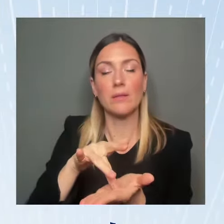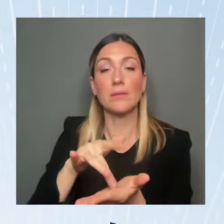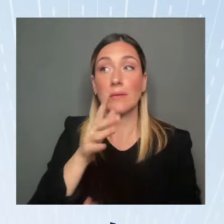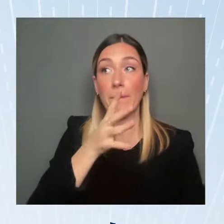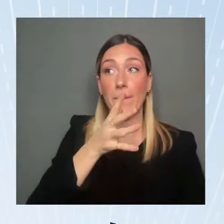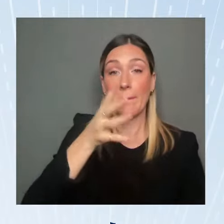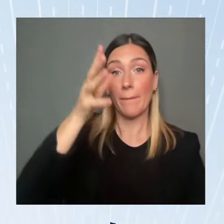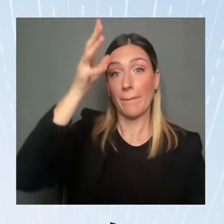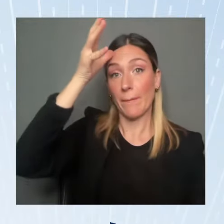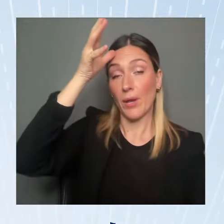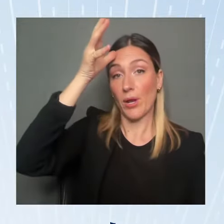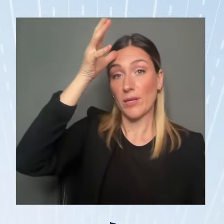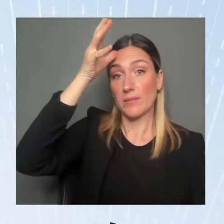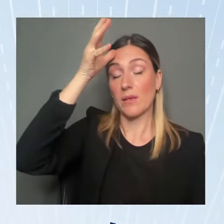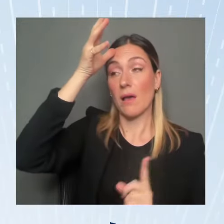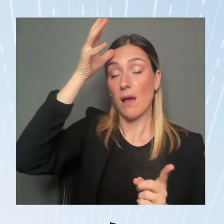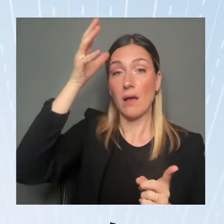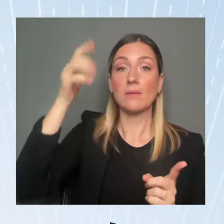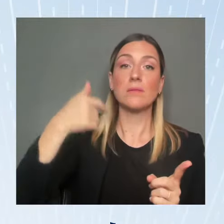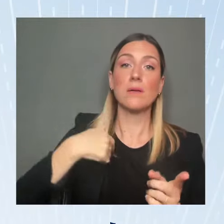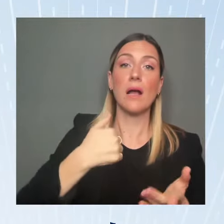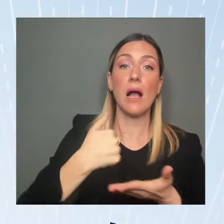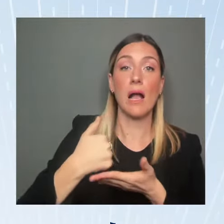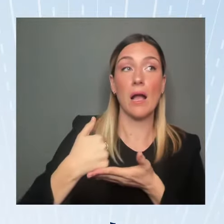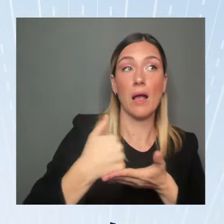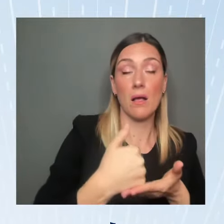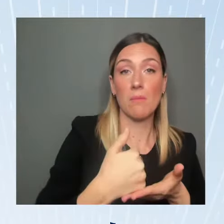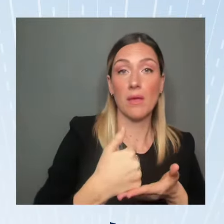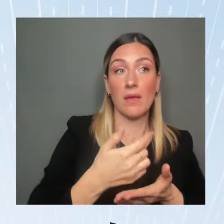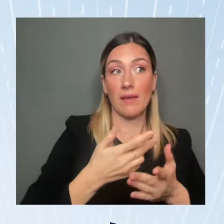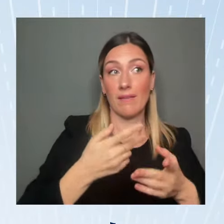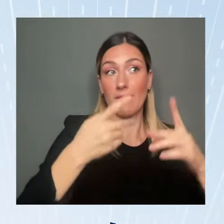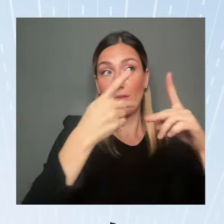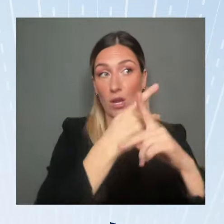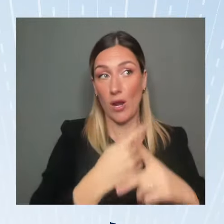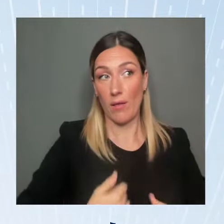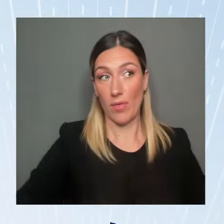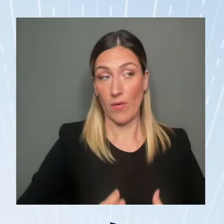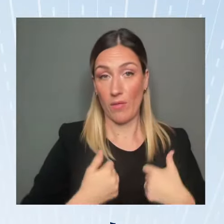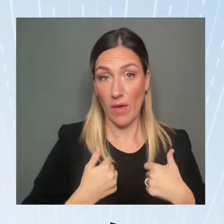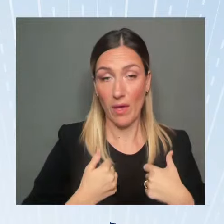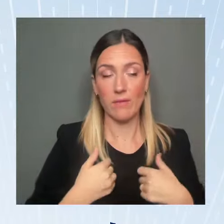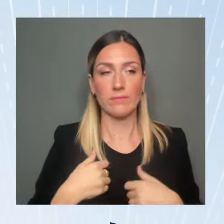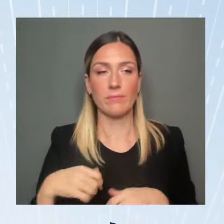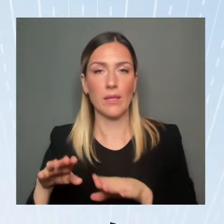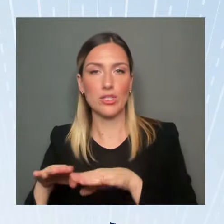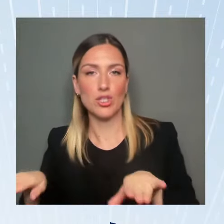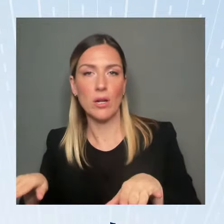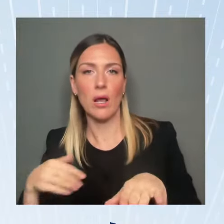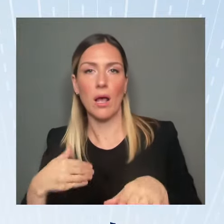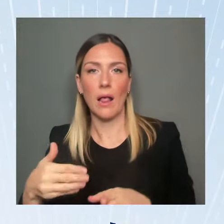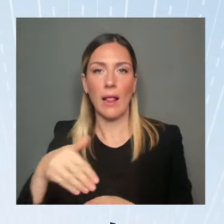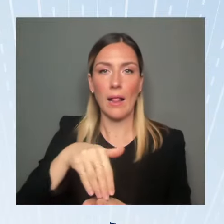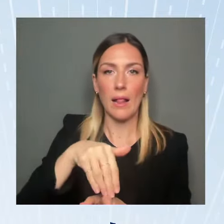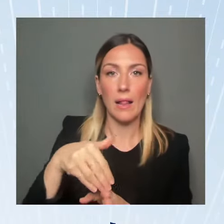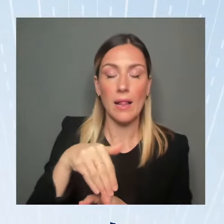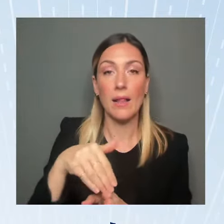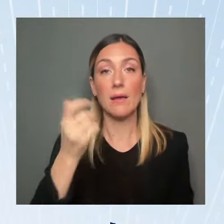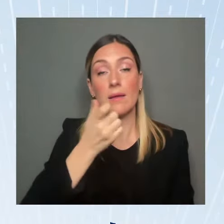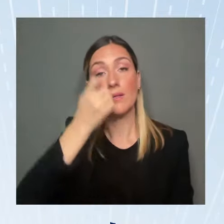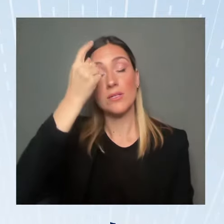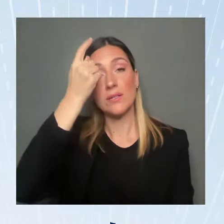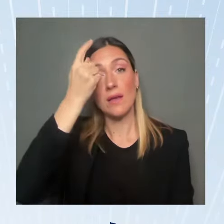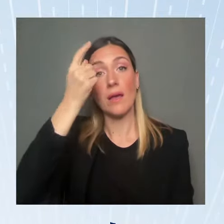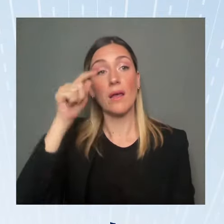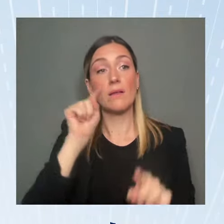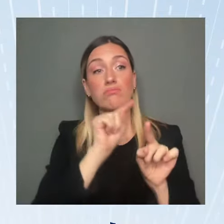that were helping navigate life choices and kids, is realizing that anybody who is not